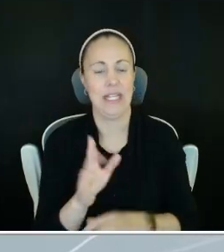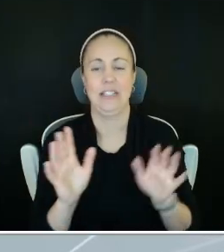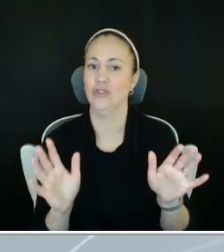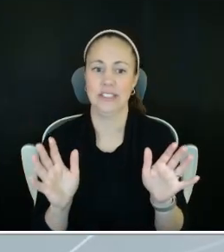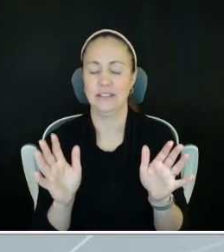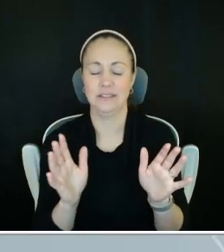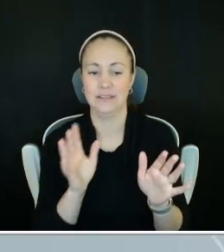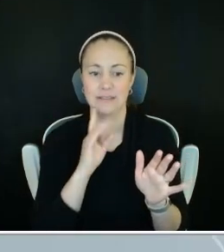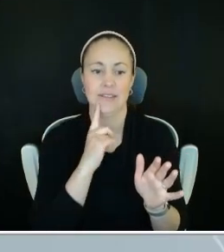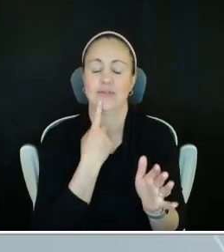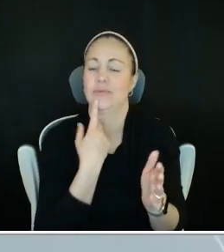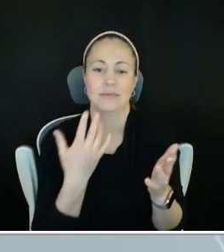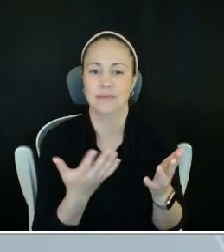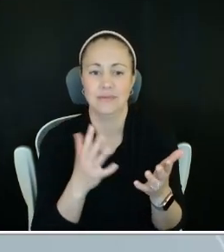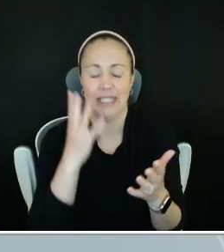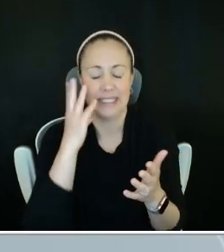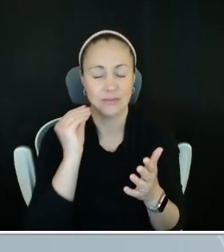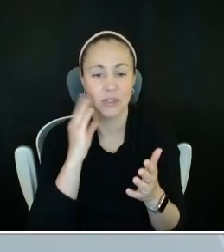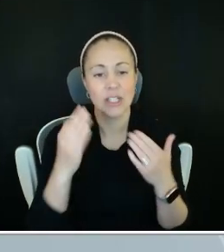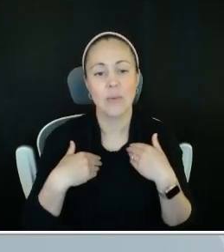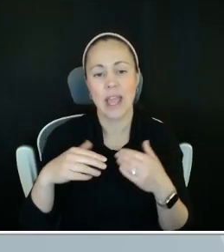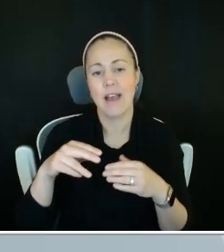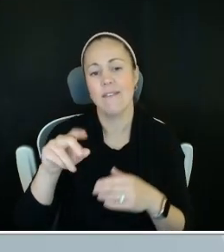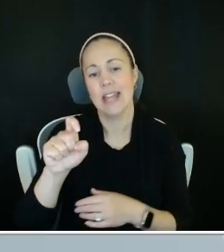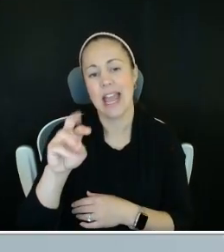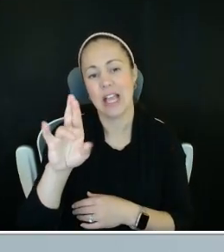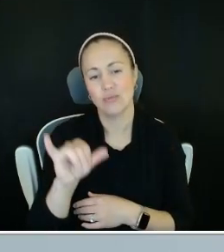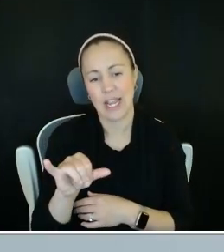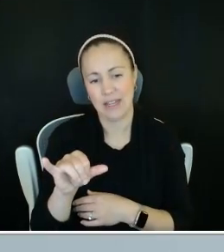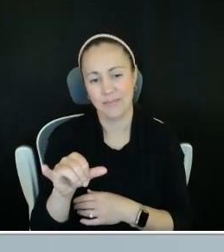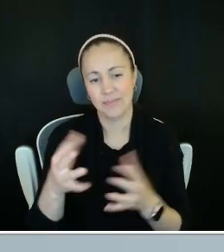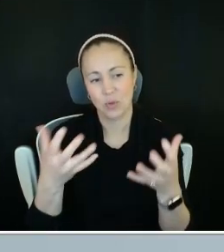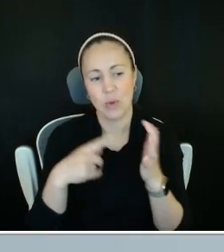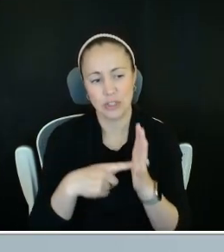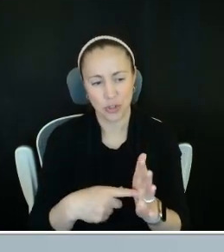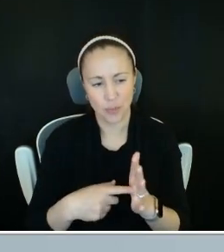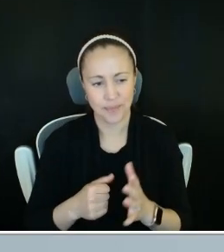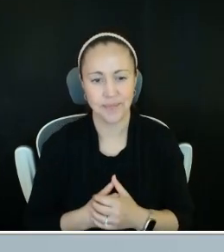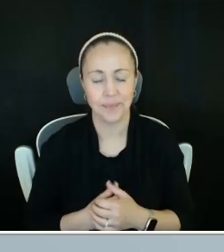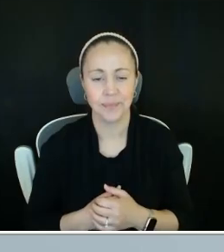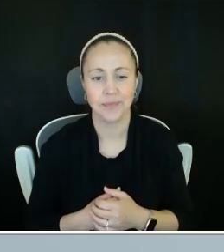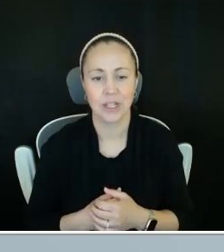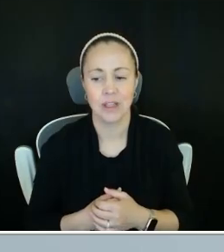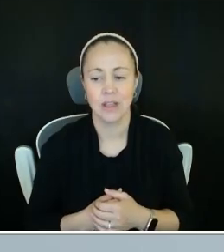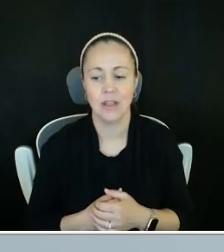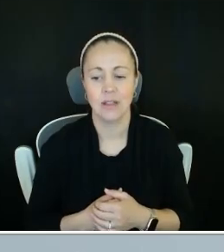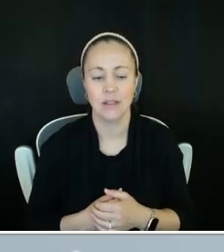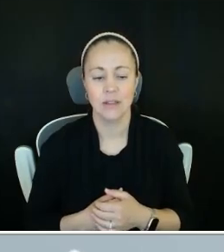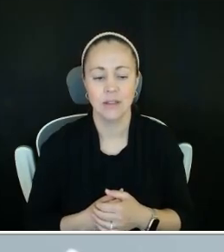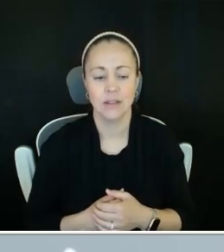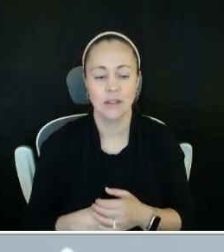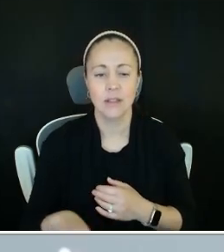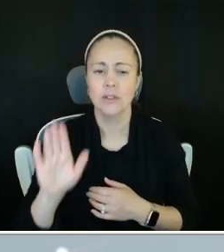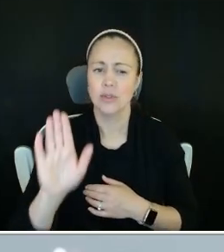was taken of your arm that we want to show our viewers. So how was your injury initially first described